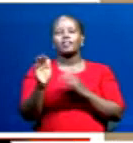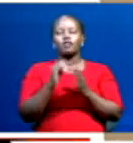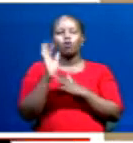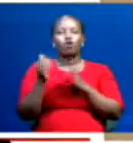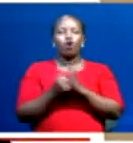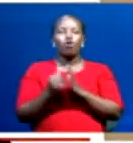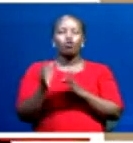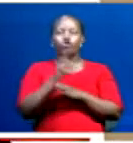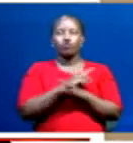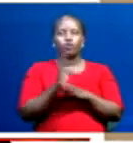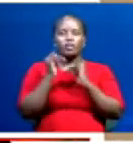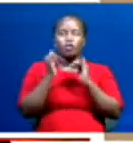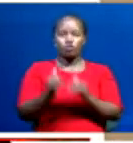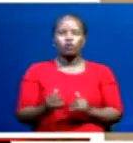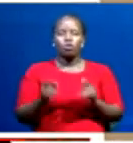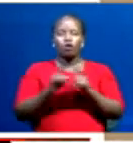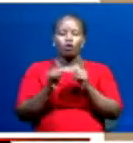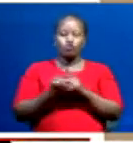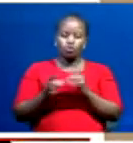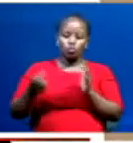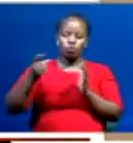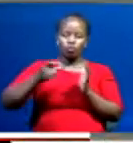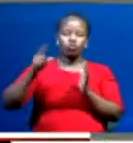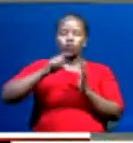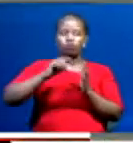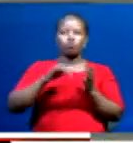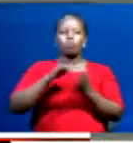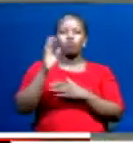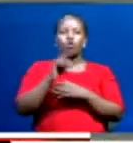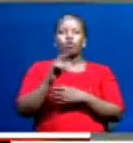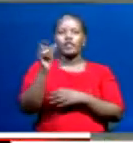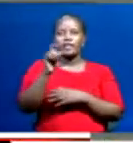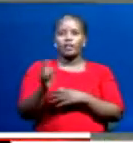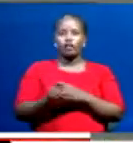to increase their export to the regional bloc.